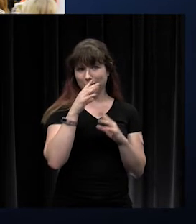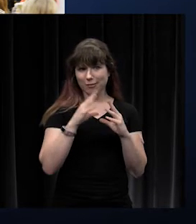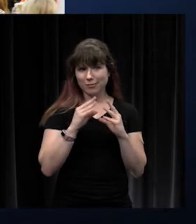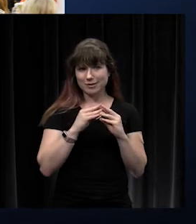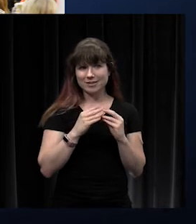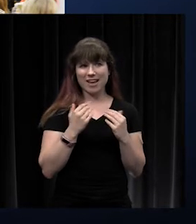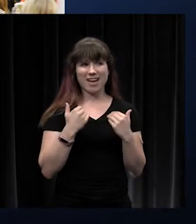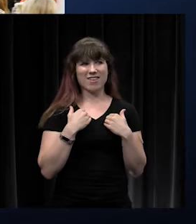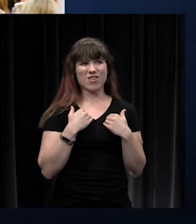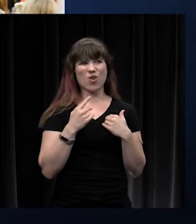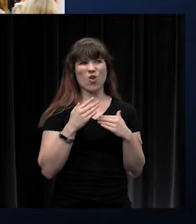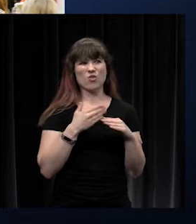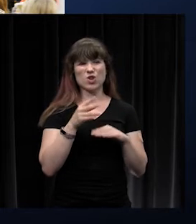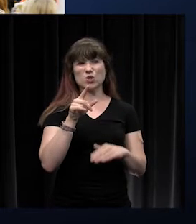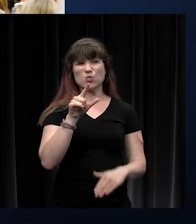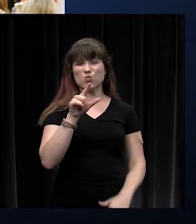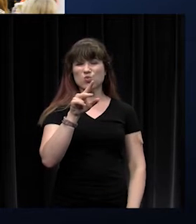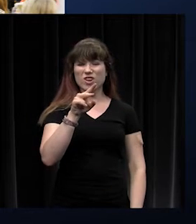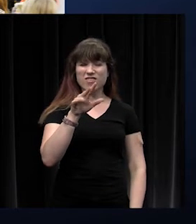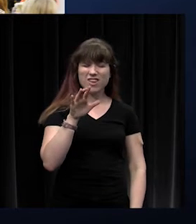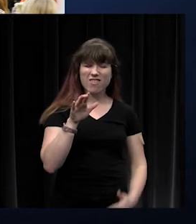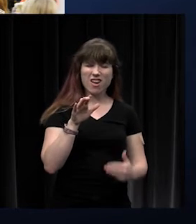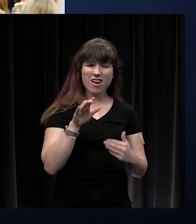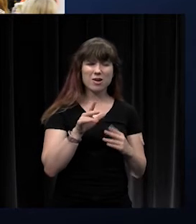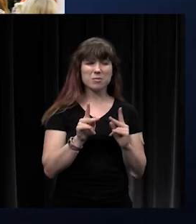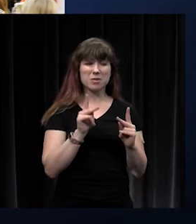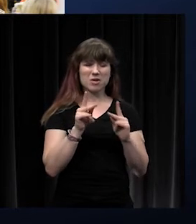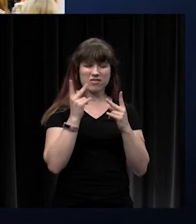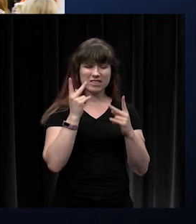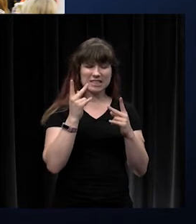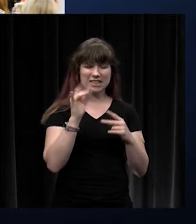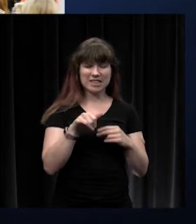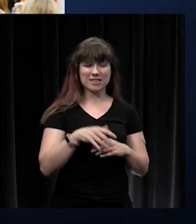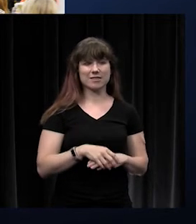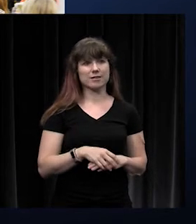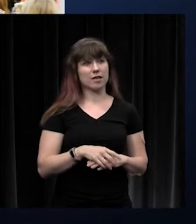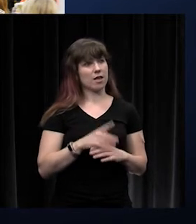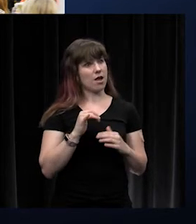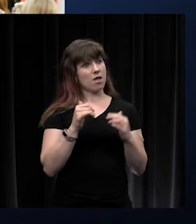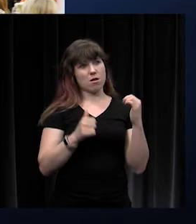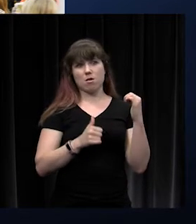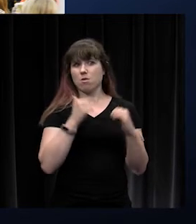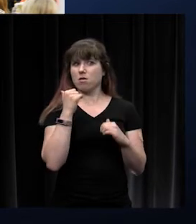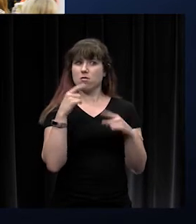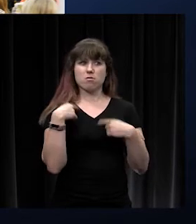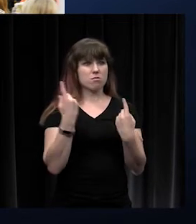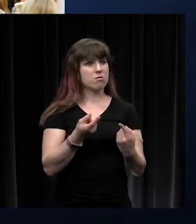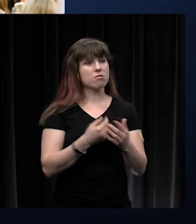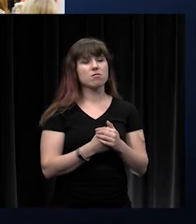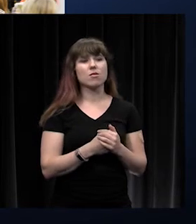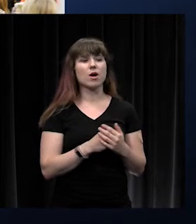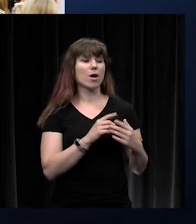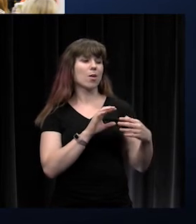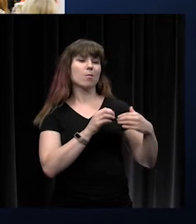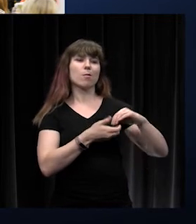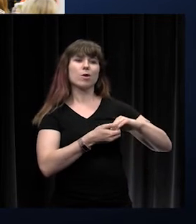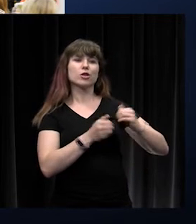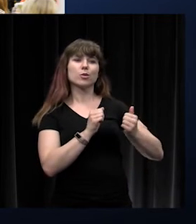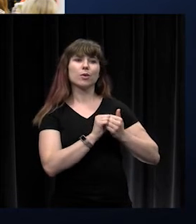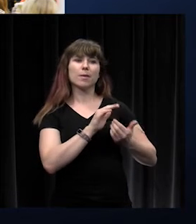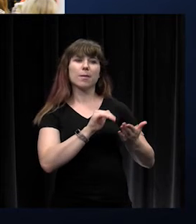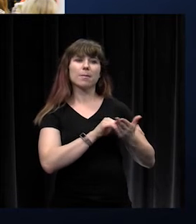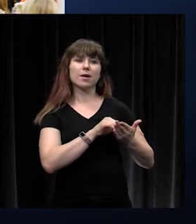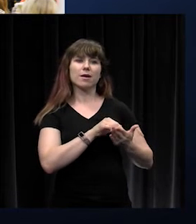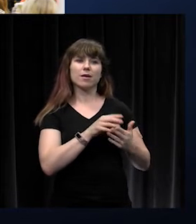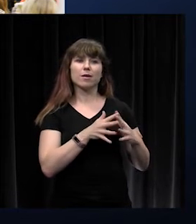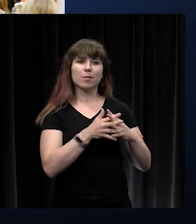and attended. That is by far the most attendees that we have had. We have a great partnership with Mid-American Nazarene, and some teachers, if